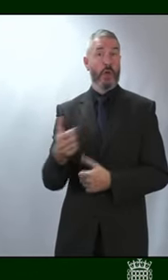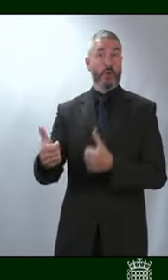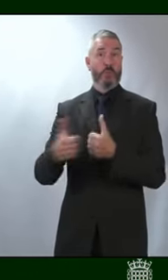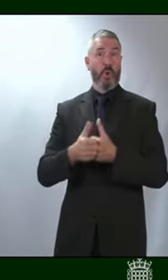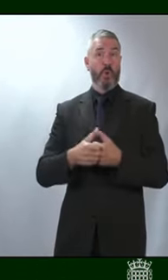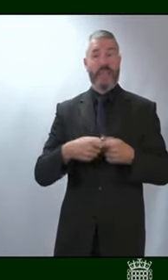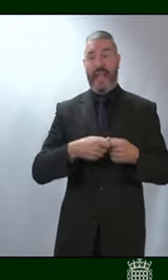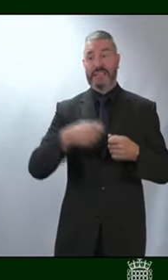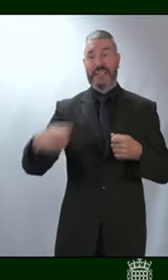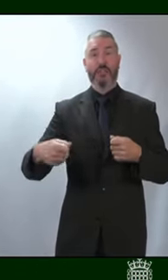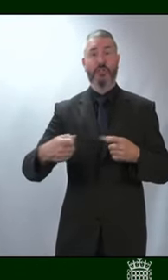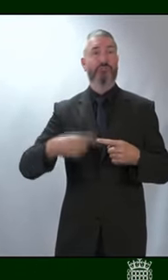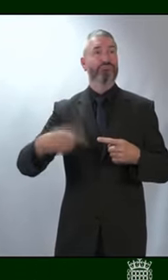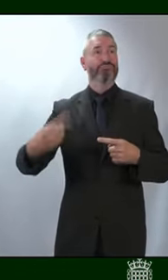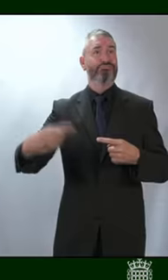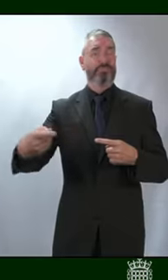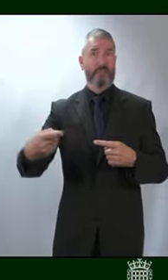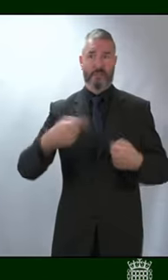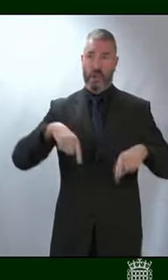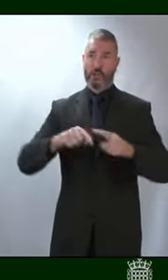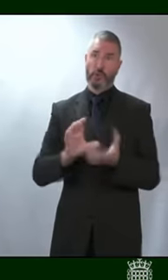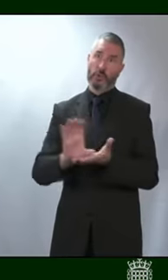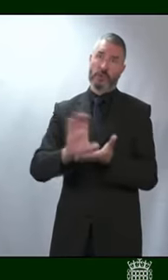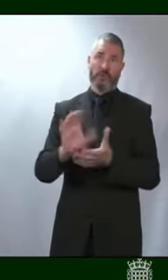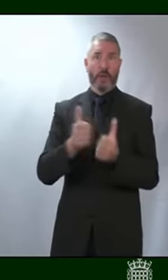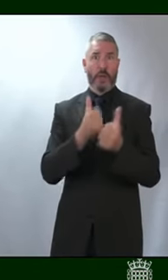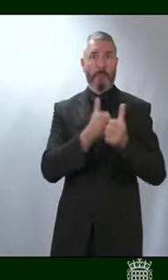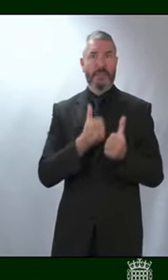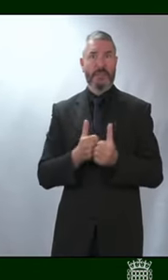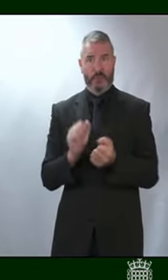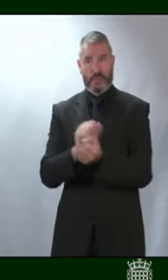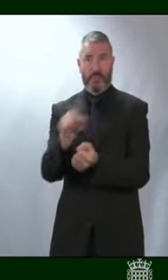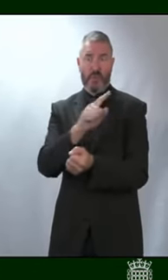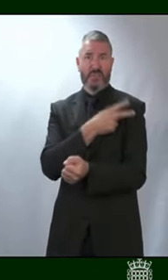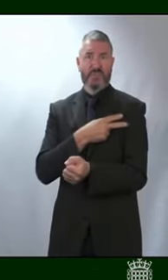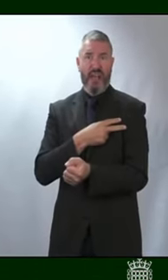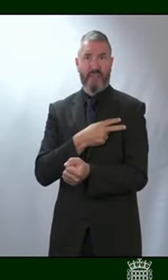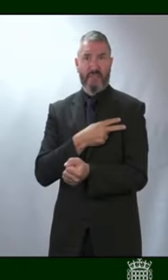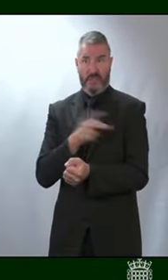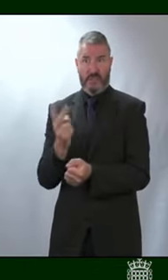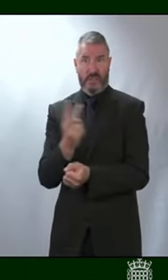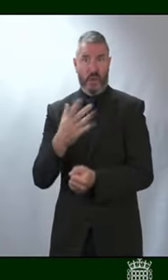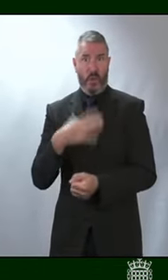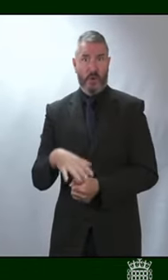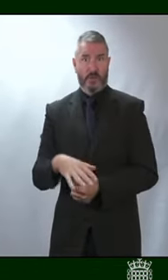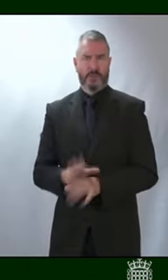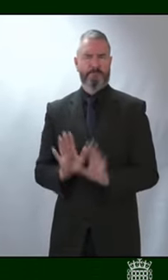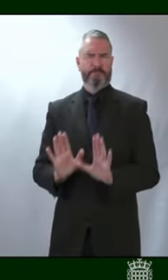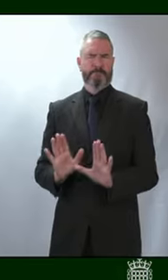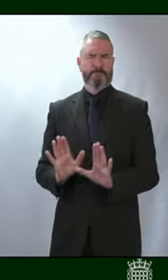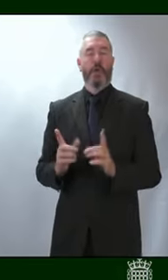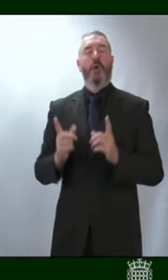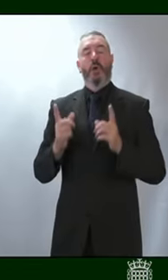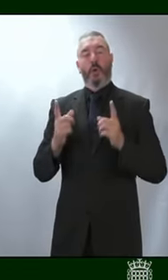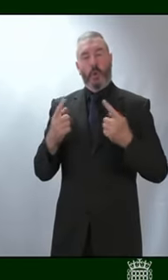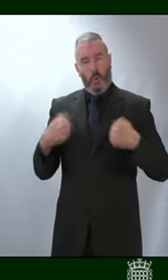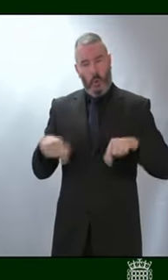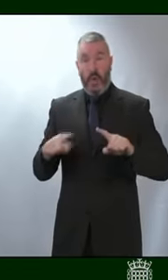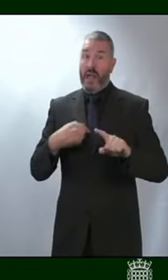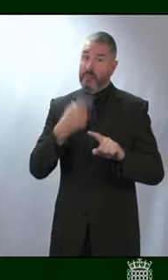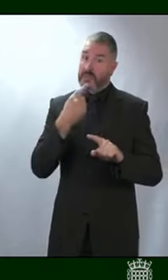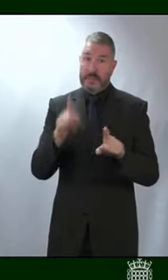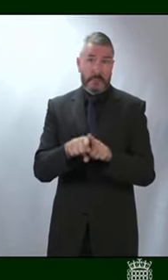extension of the furlough scheme. That's what he said, Mr. Speaker. What we will do, as I've said throughout,